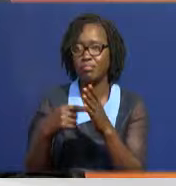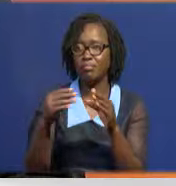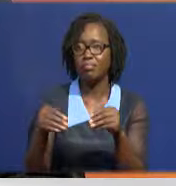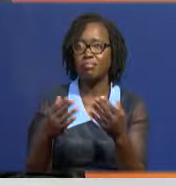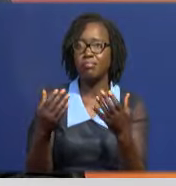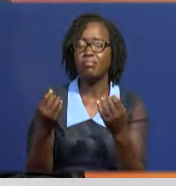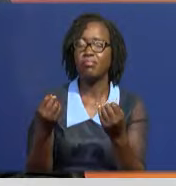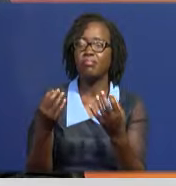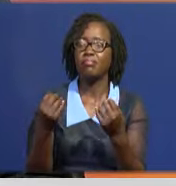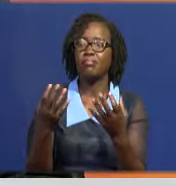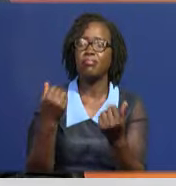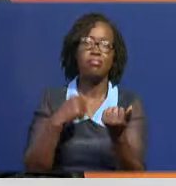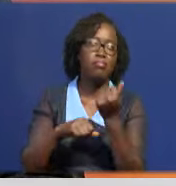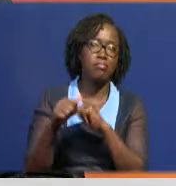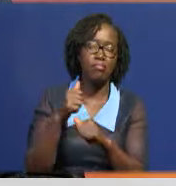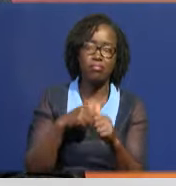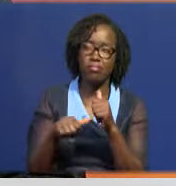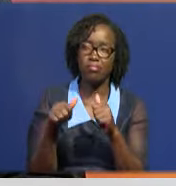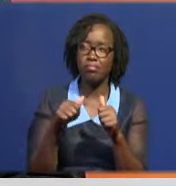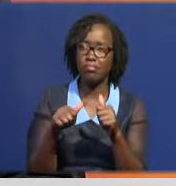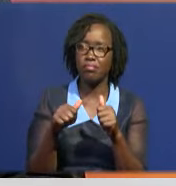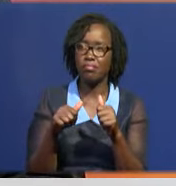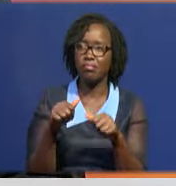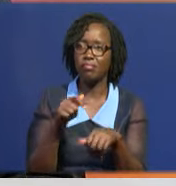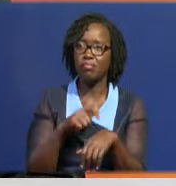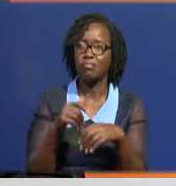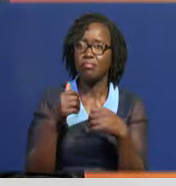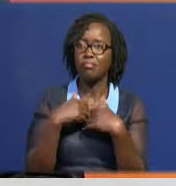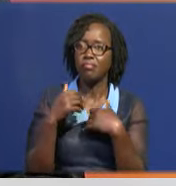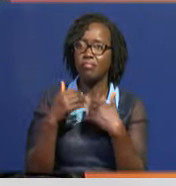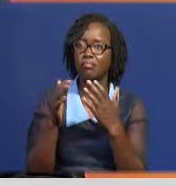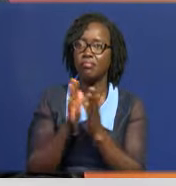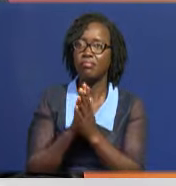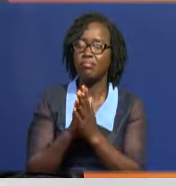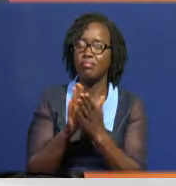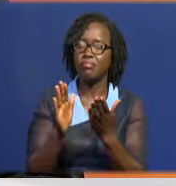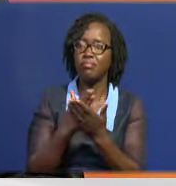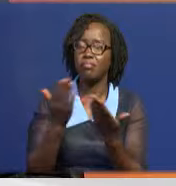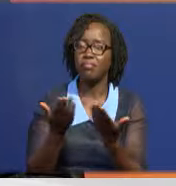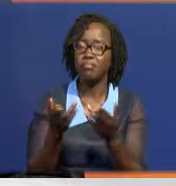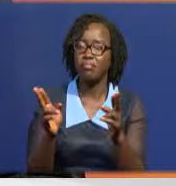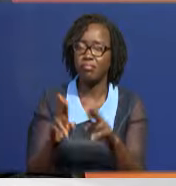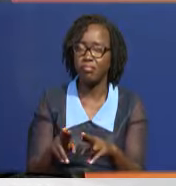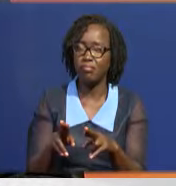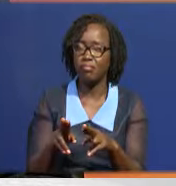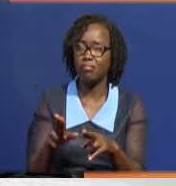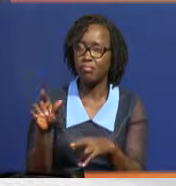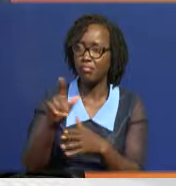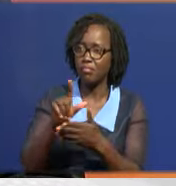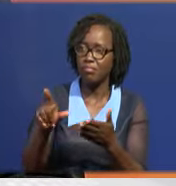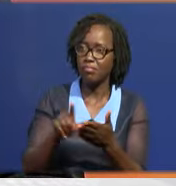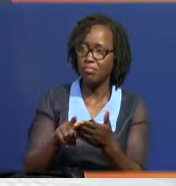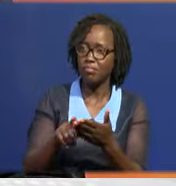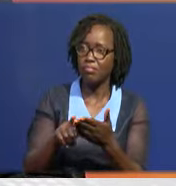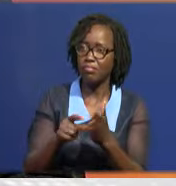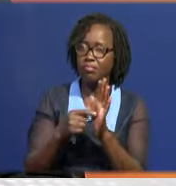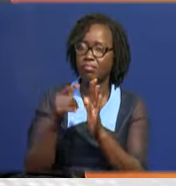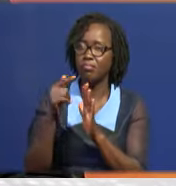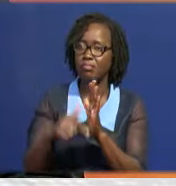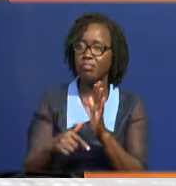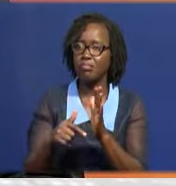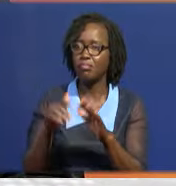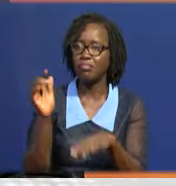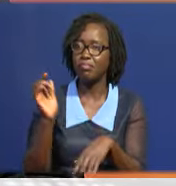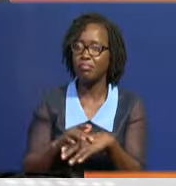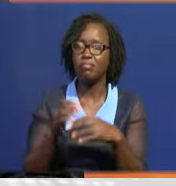an array of activities. Whenever you have a production taking place to your locale, what comes out is that you